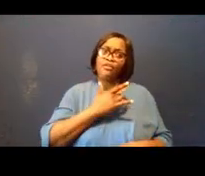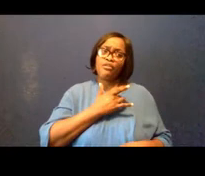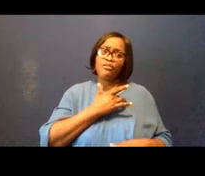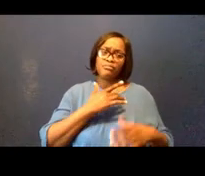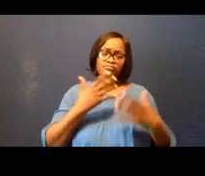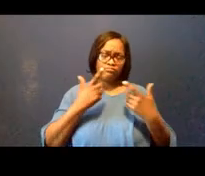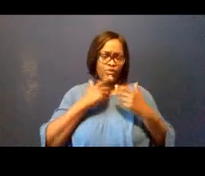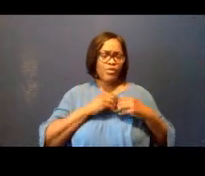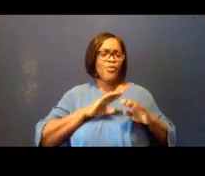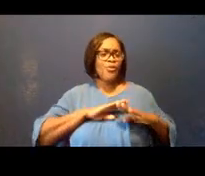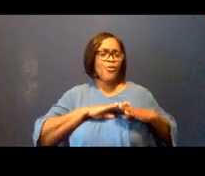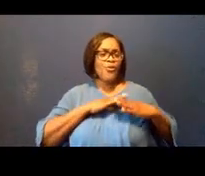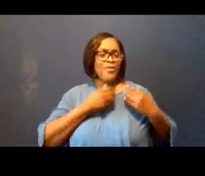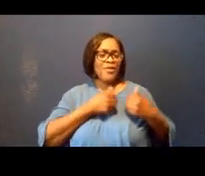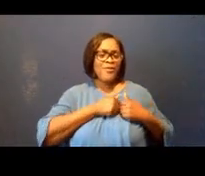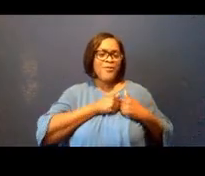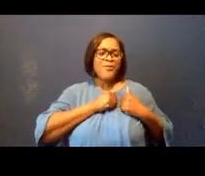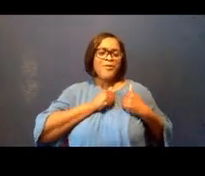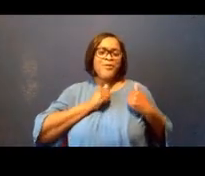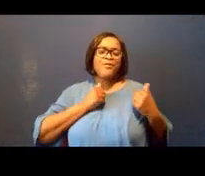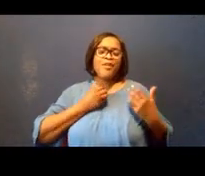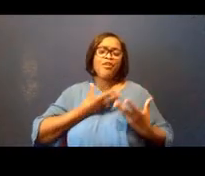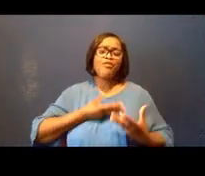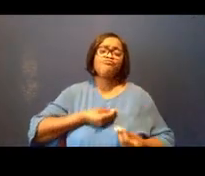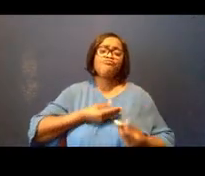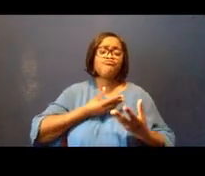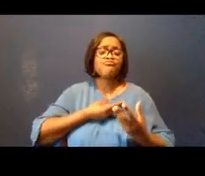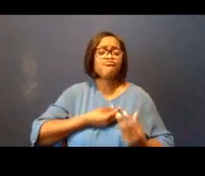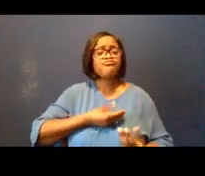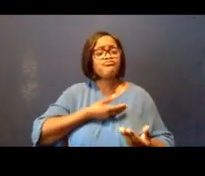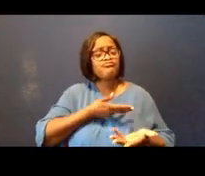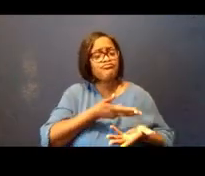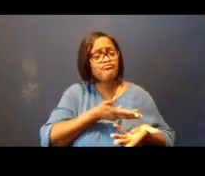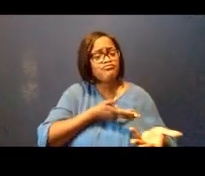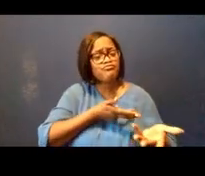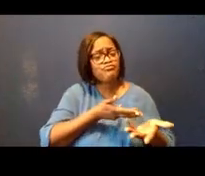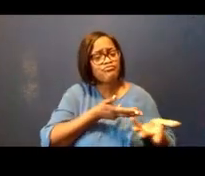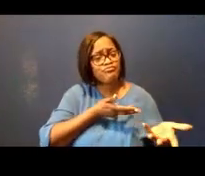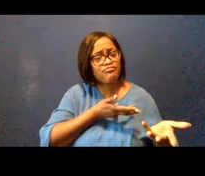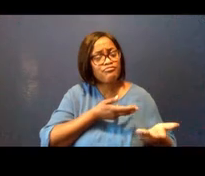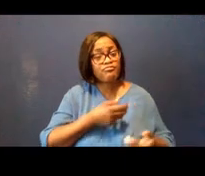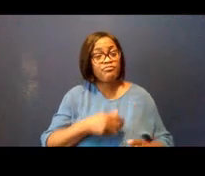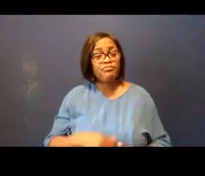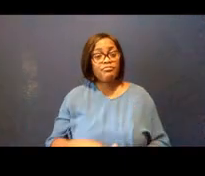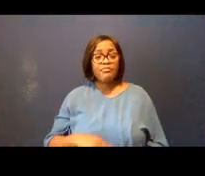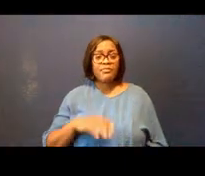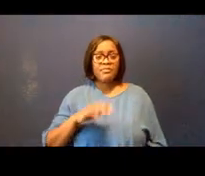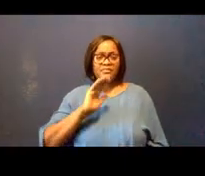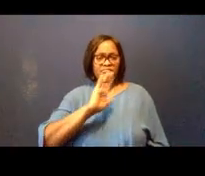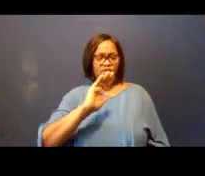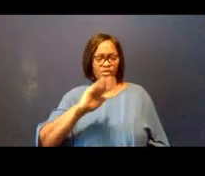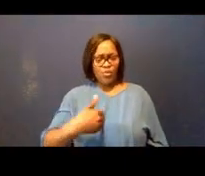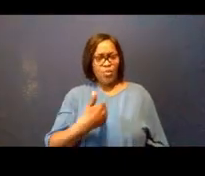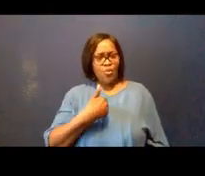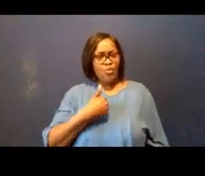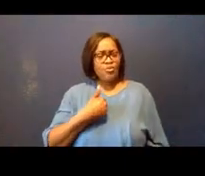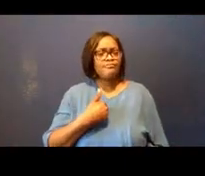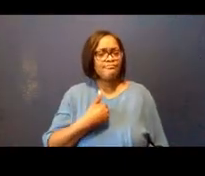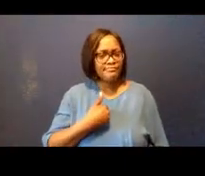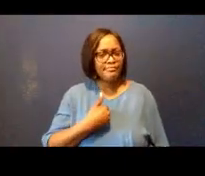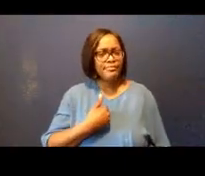architectural barrier act passed by the United States